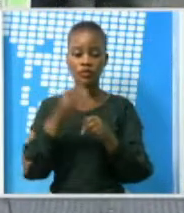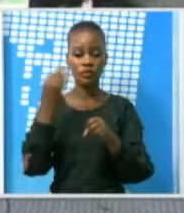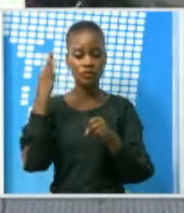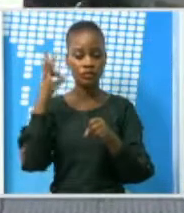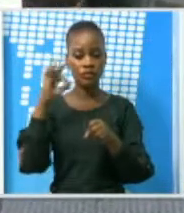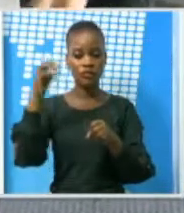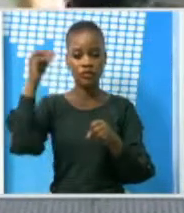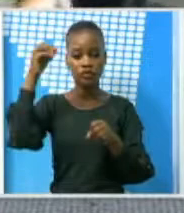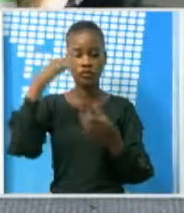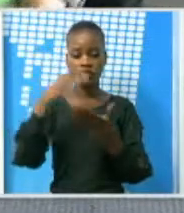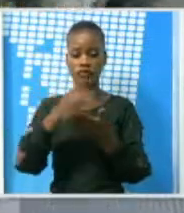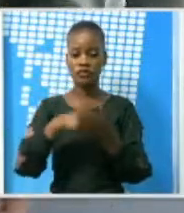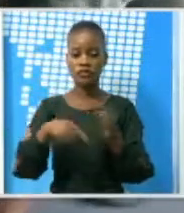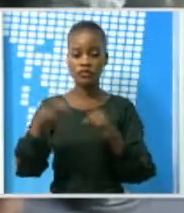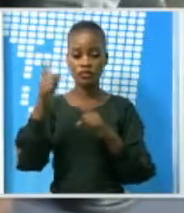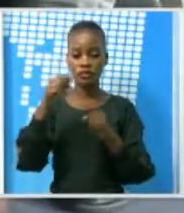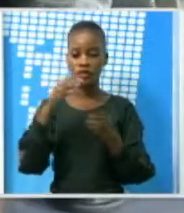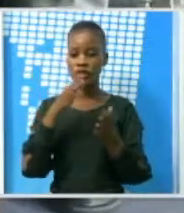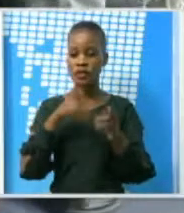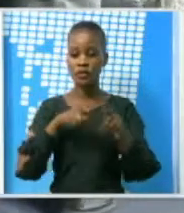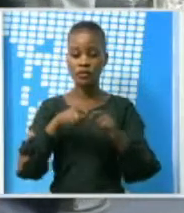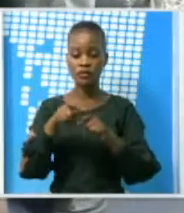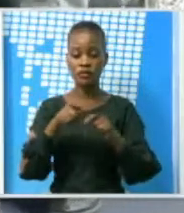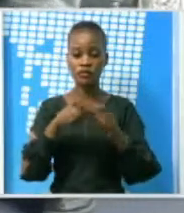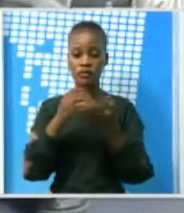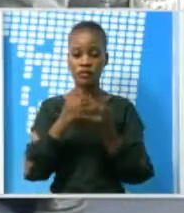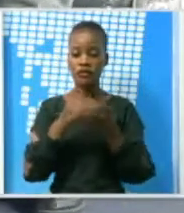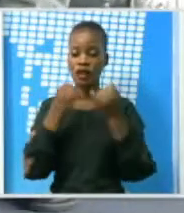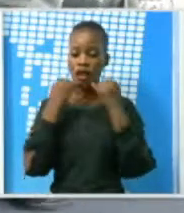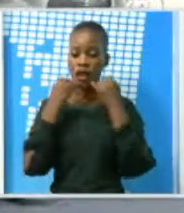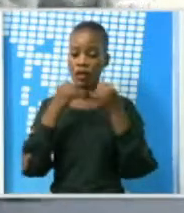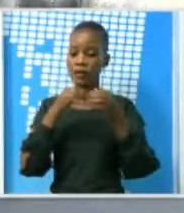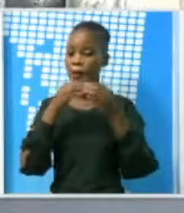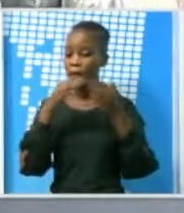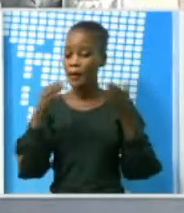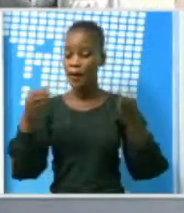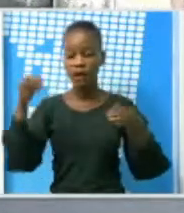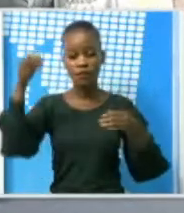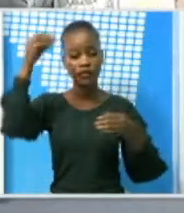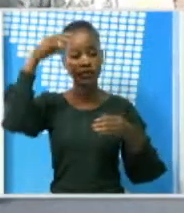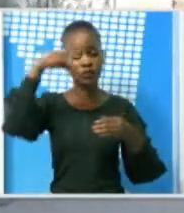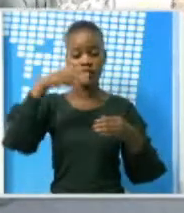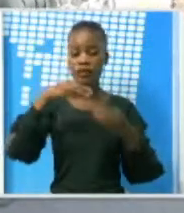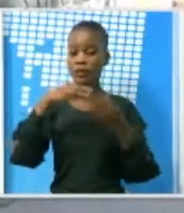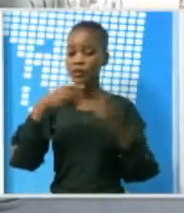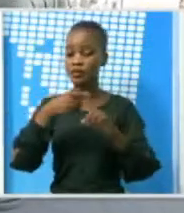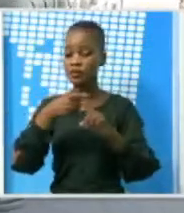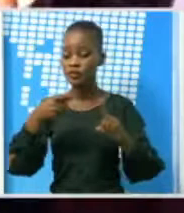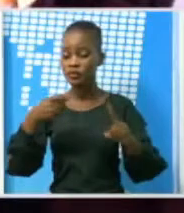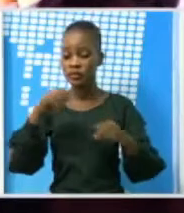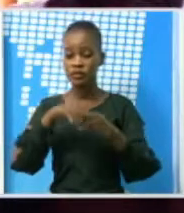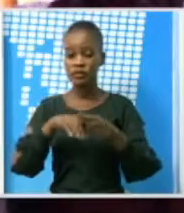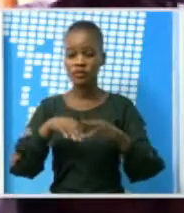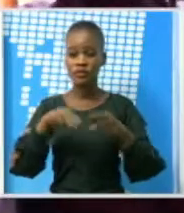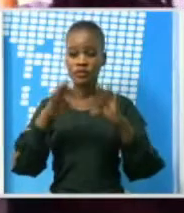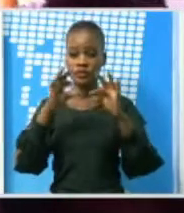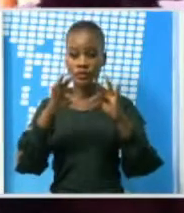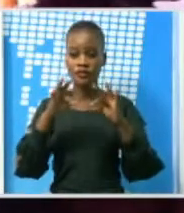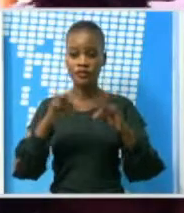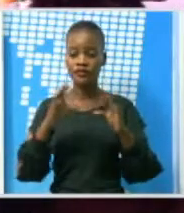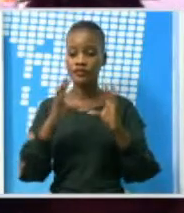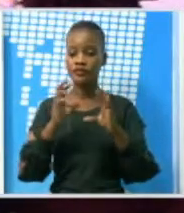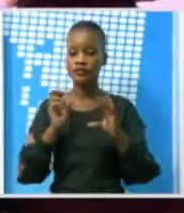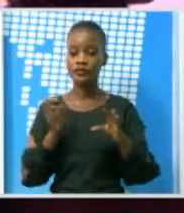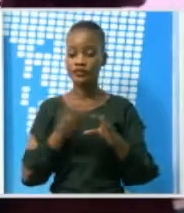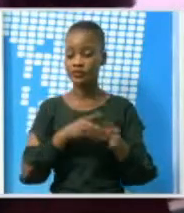resources, funding severely hinders rising economies. Most of our electricity is produced from renewable energy sources. With our